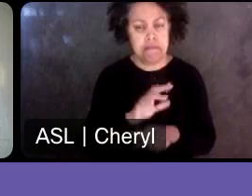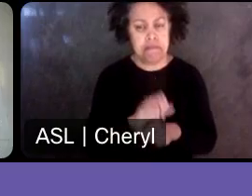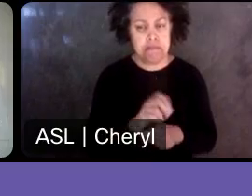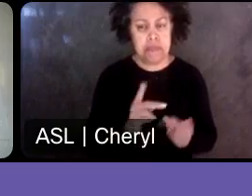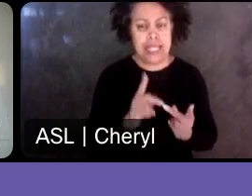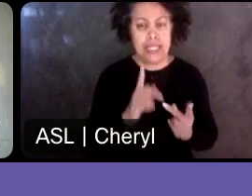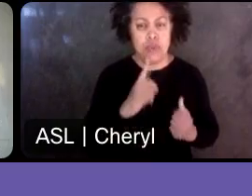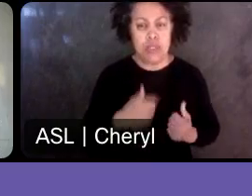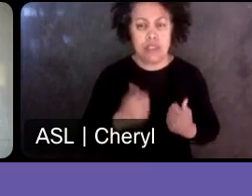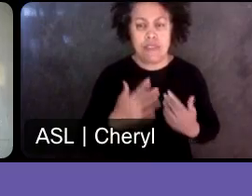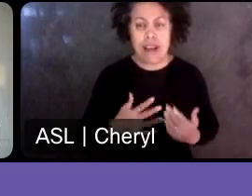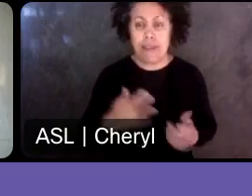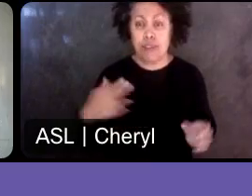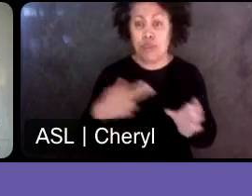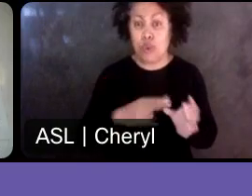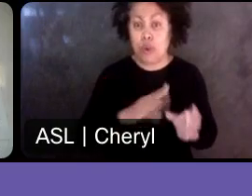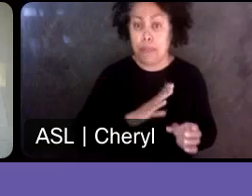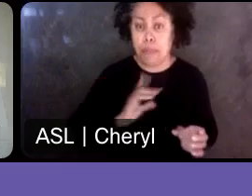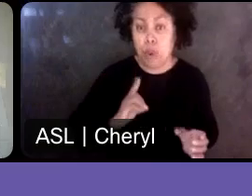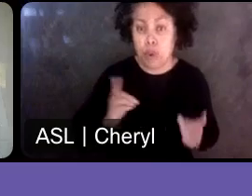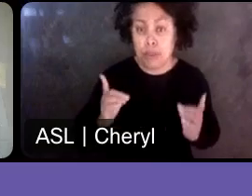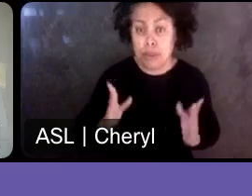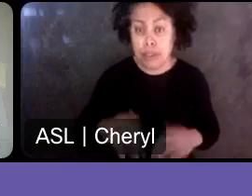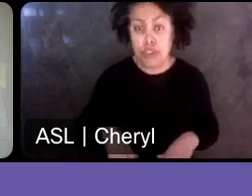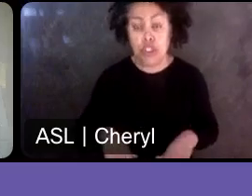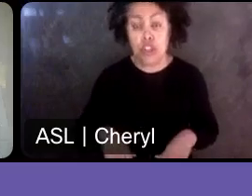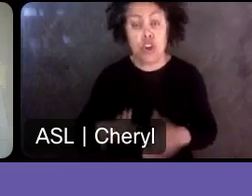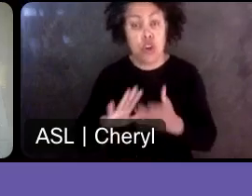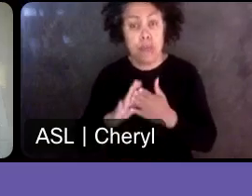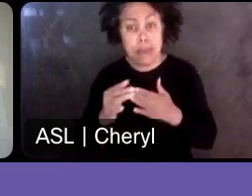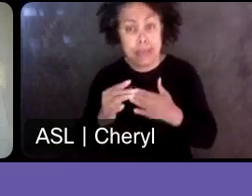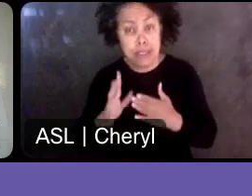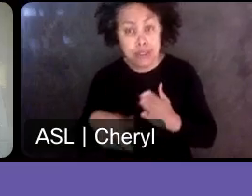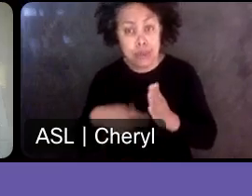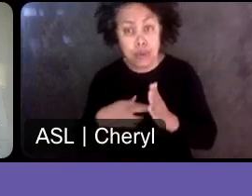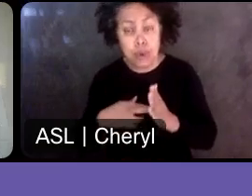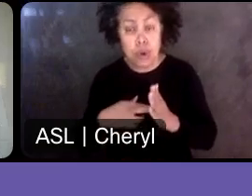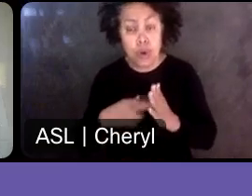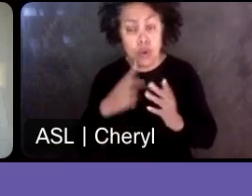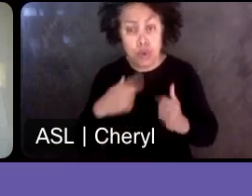their board of directors or in leadership positions.